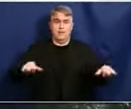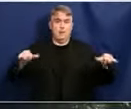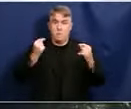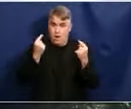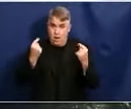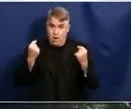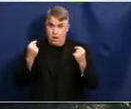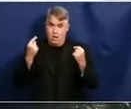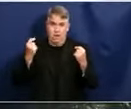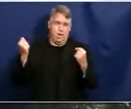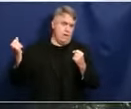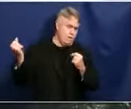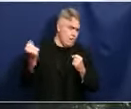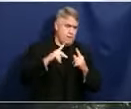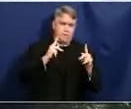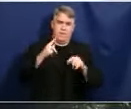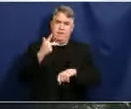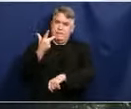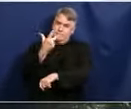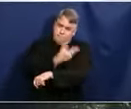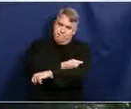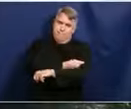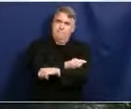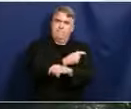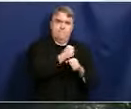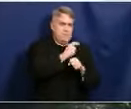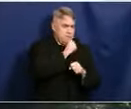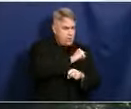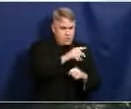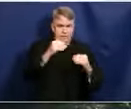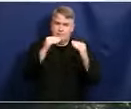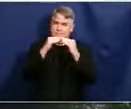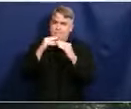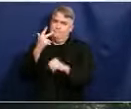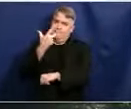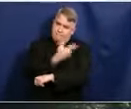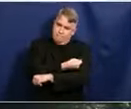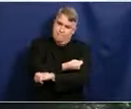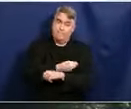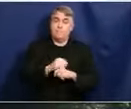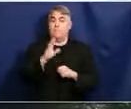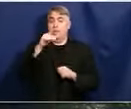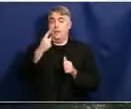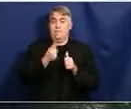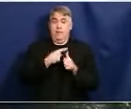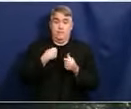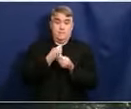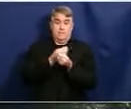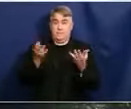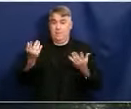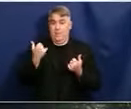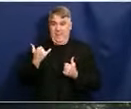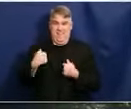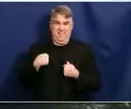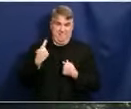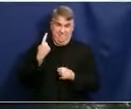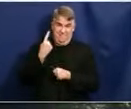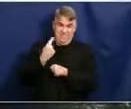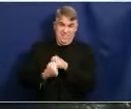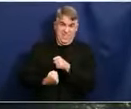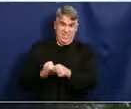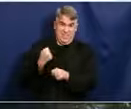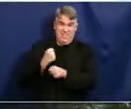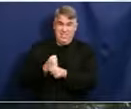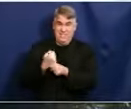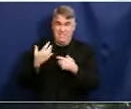folks. Before we get into all of that, this week marks 1 year. It was 1 year ago this week we had our very first COVID